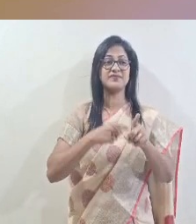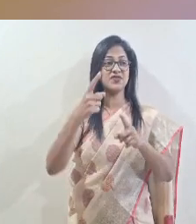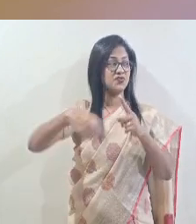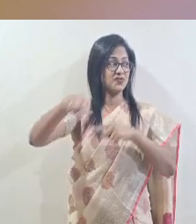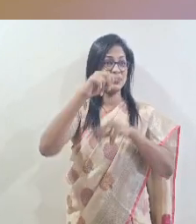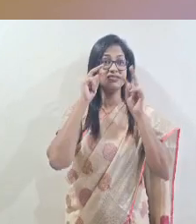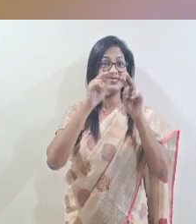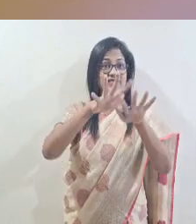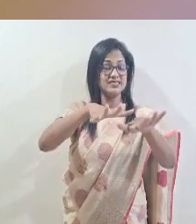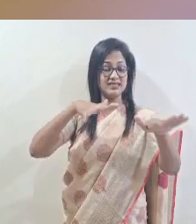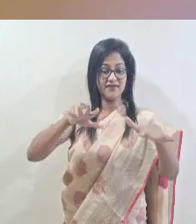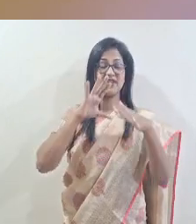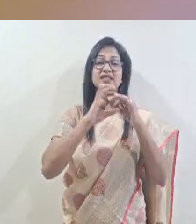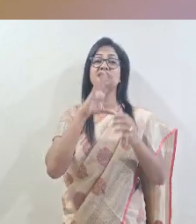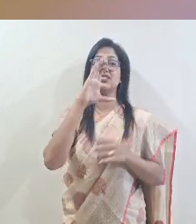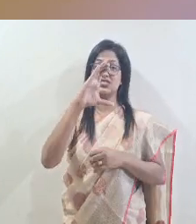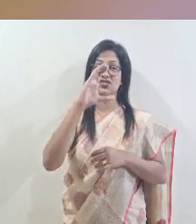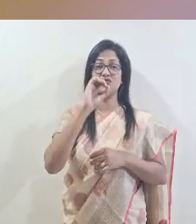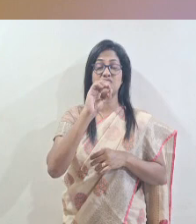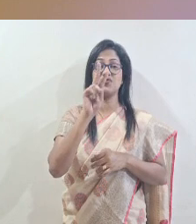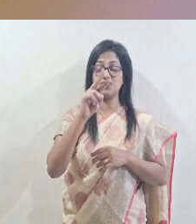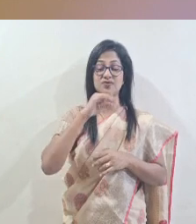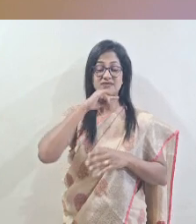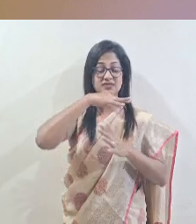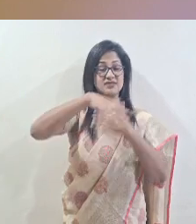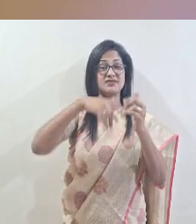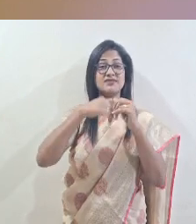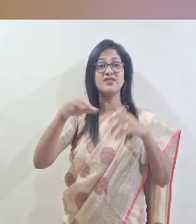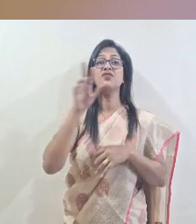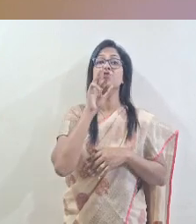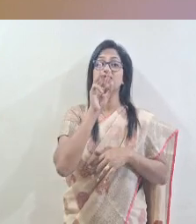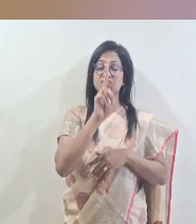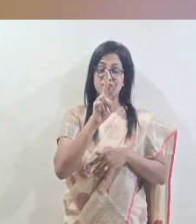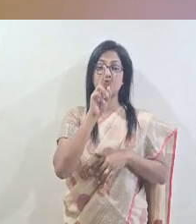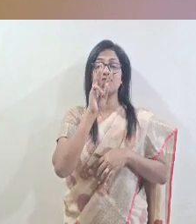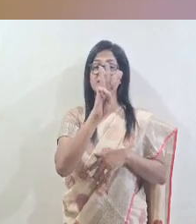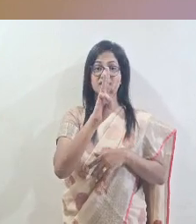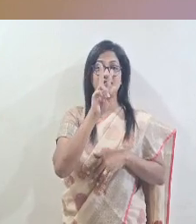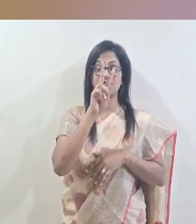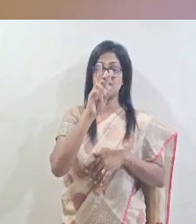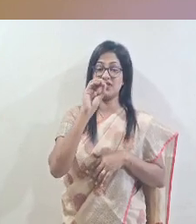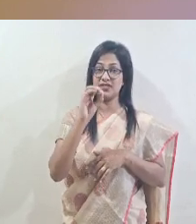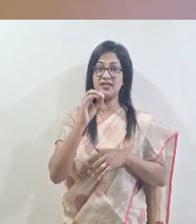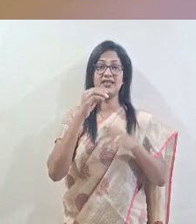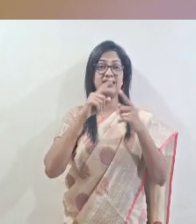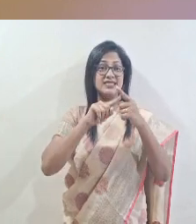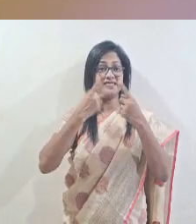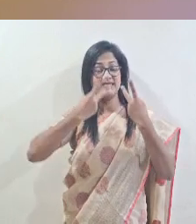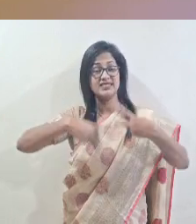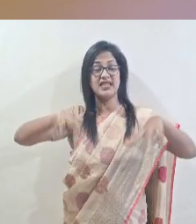freight traffic, CO2 emission is 220 million tons, and only